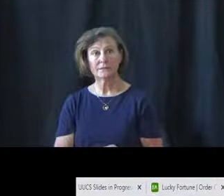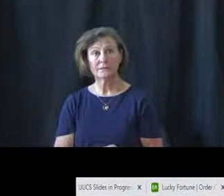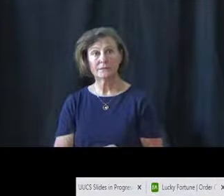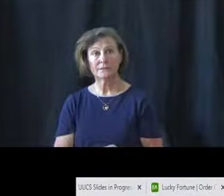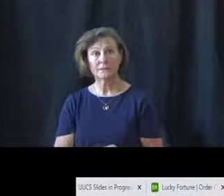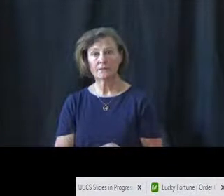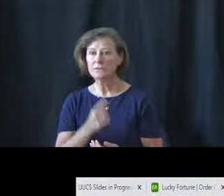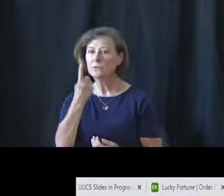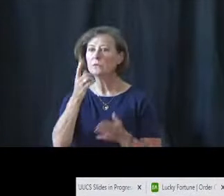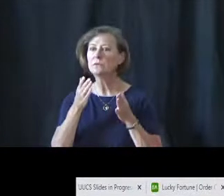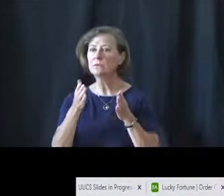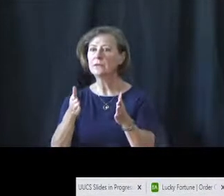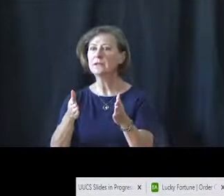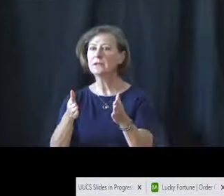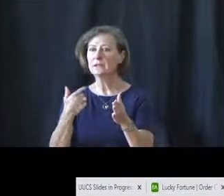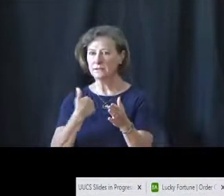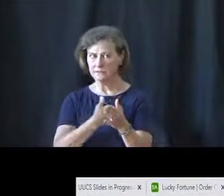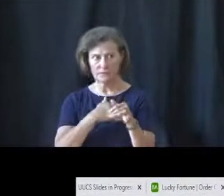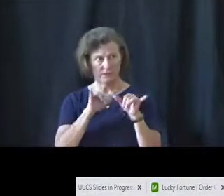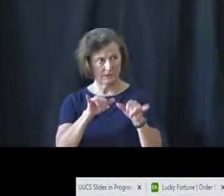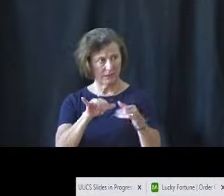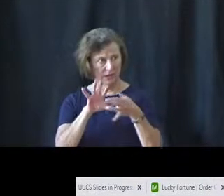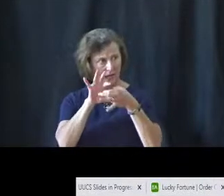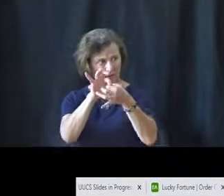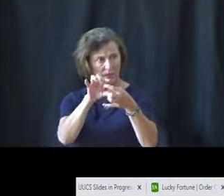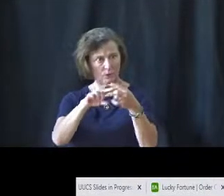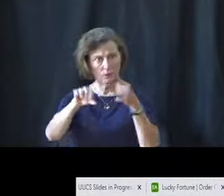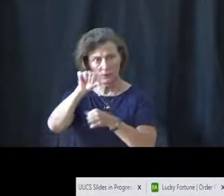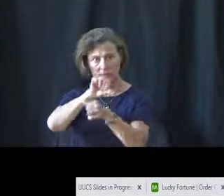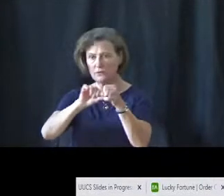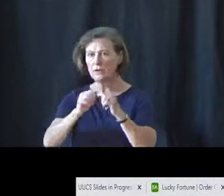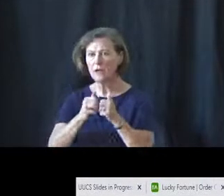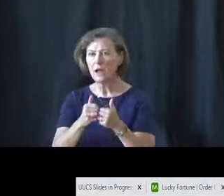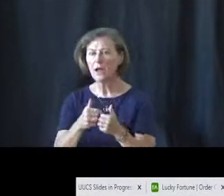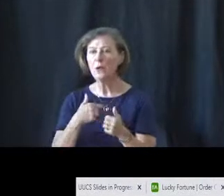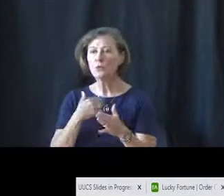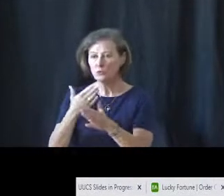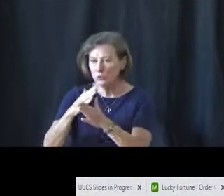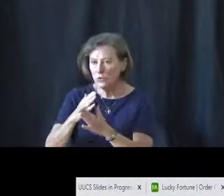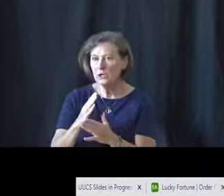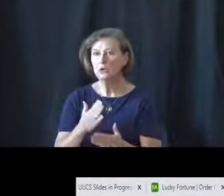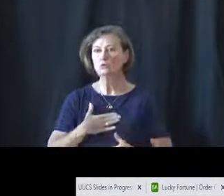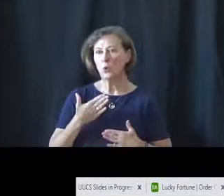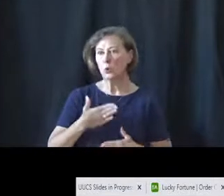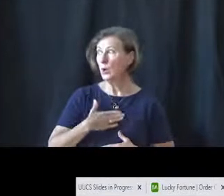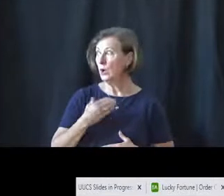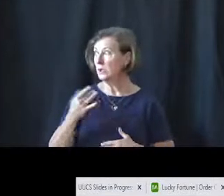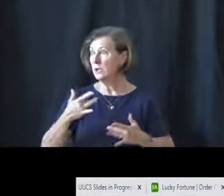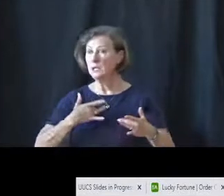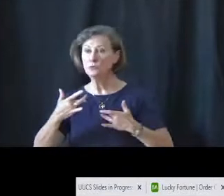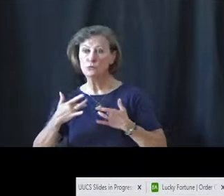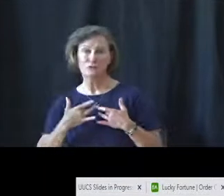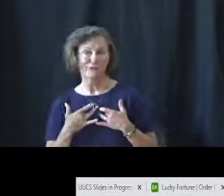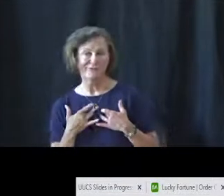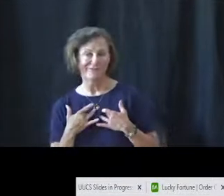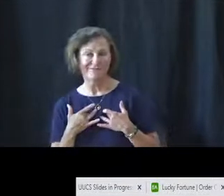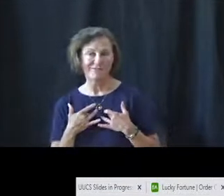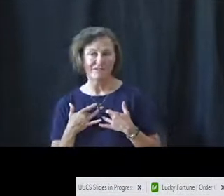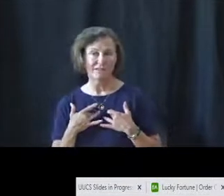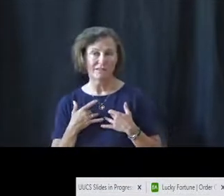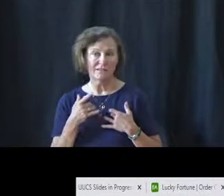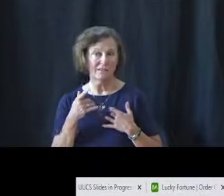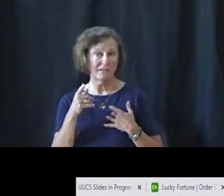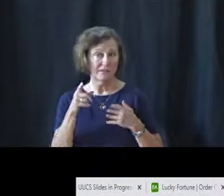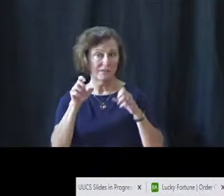And one way we stay connected to each other is by sharing our joys and concerns. You